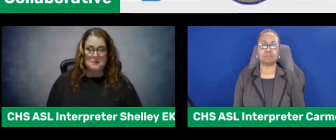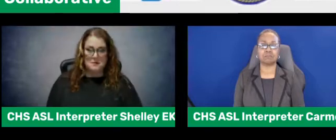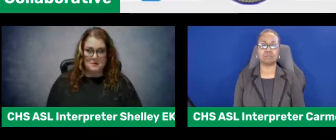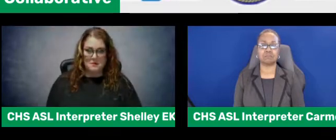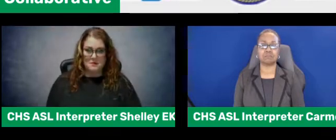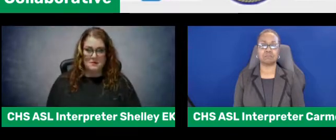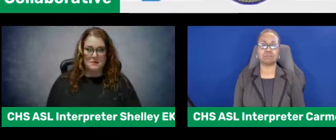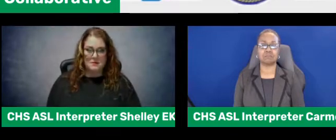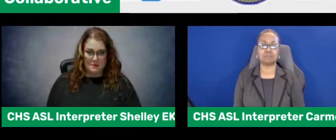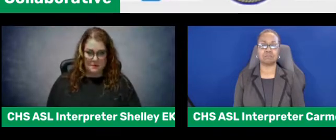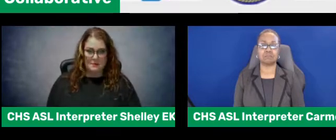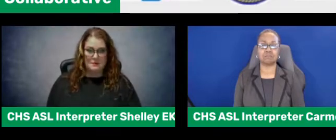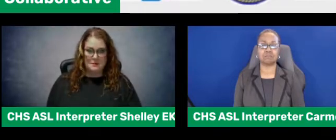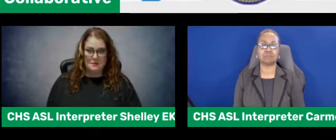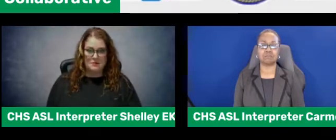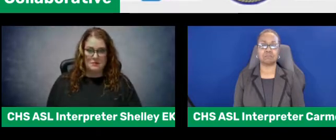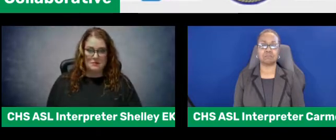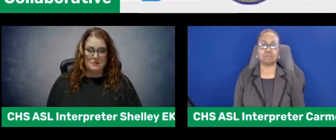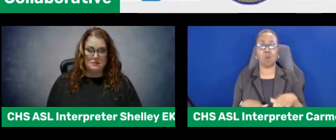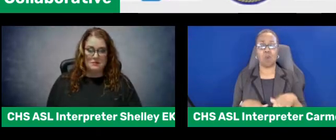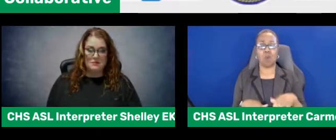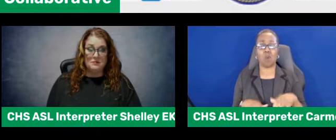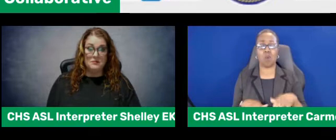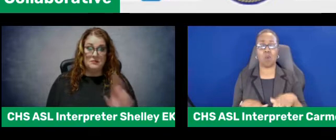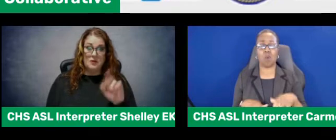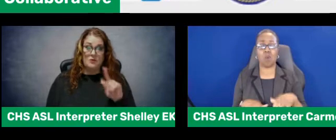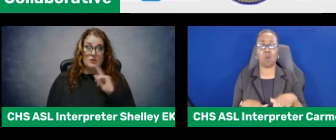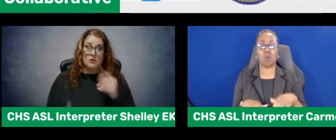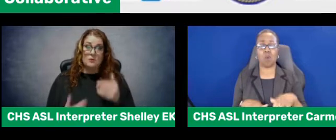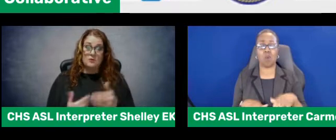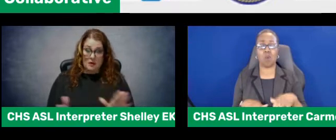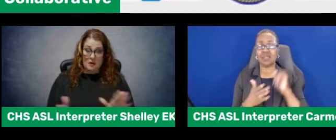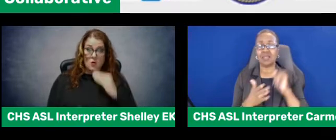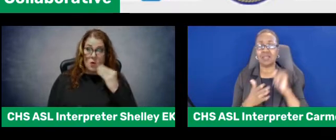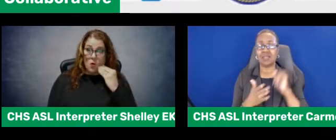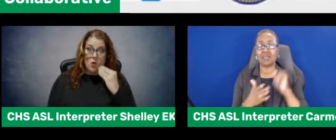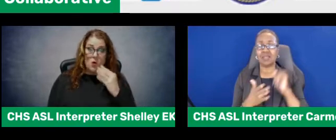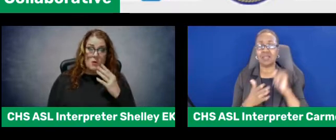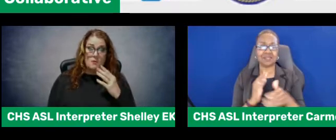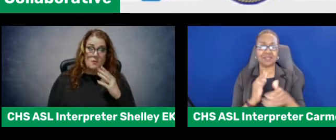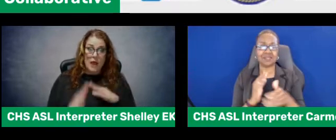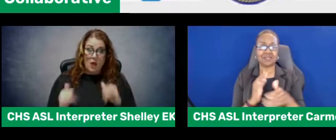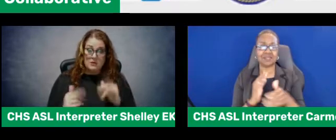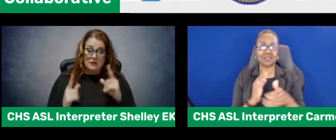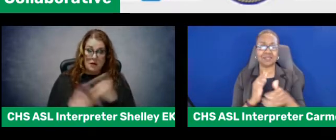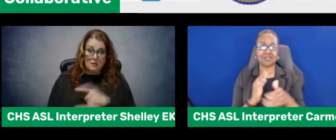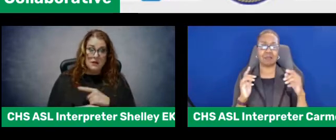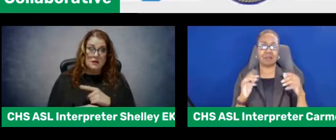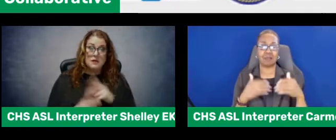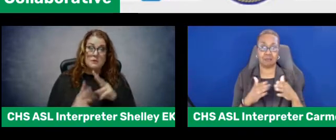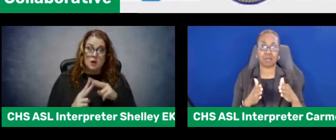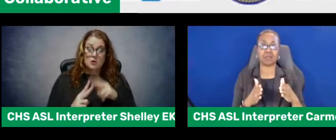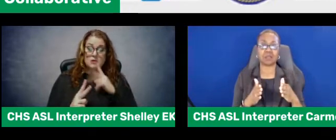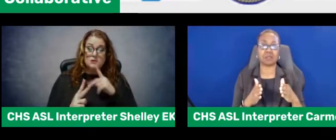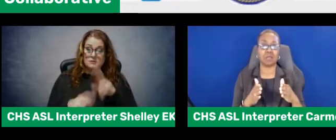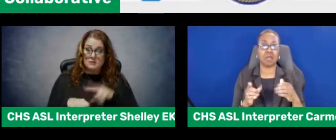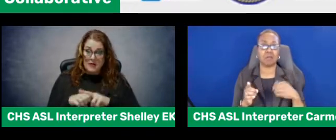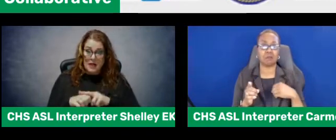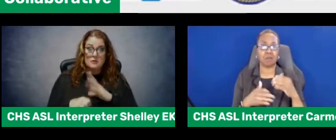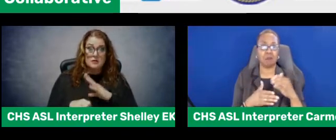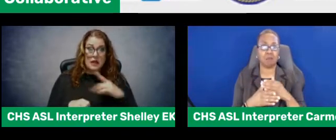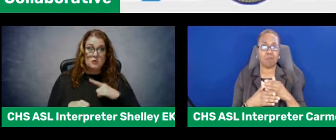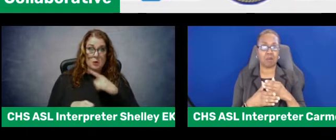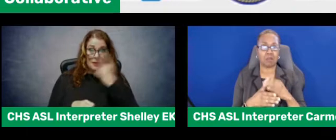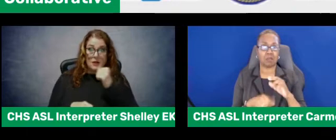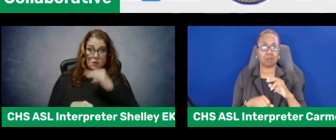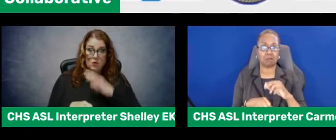Homes subsidized housing complex. They will be a partner here too. The National Hookup of Black Women Joliet chapter,